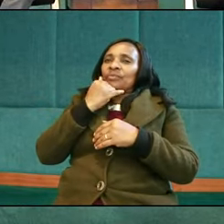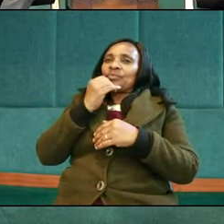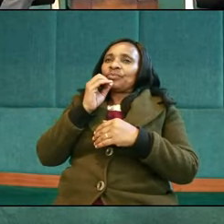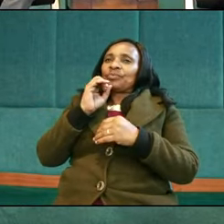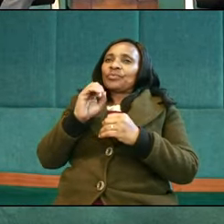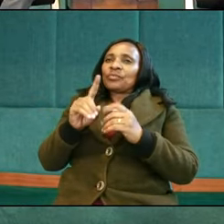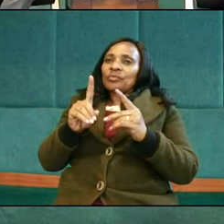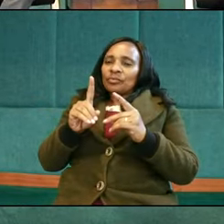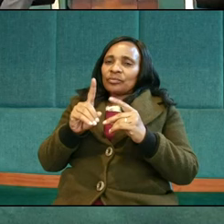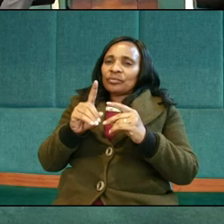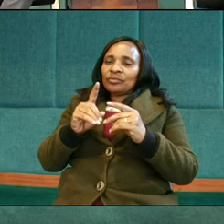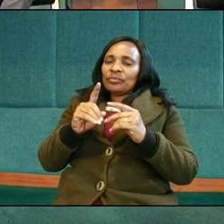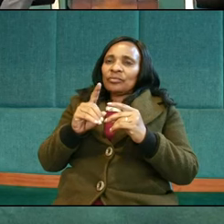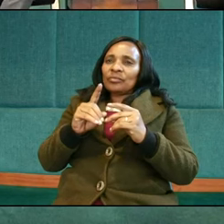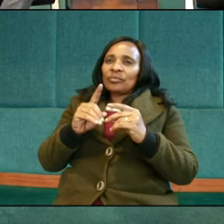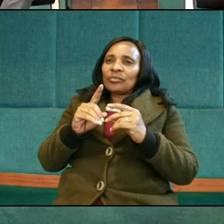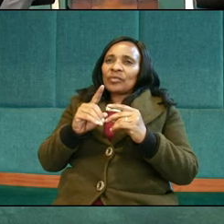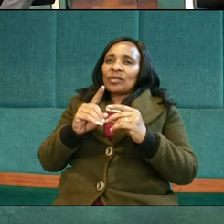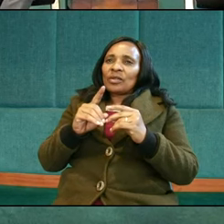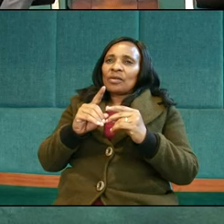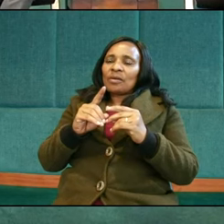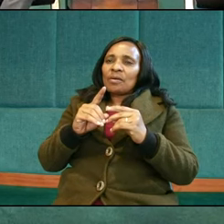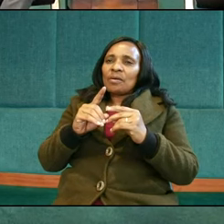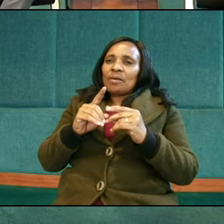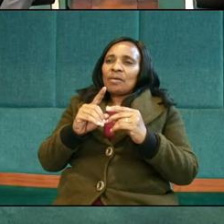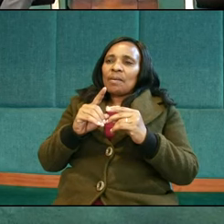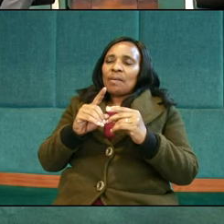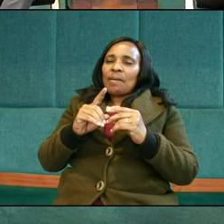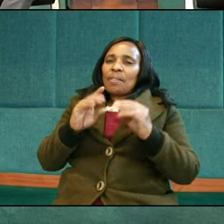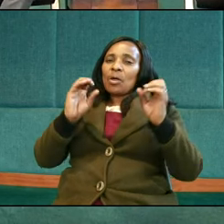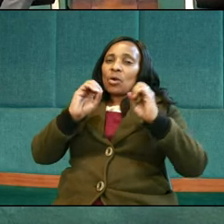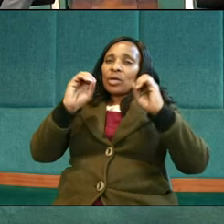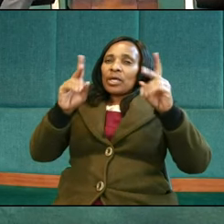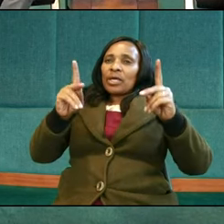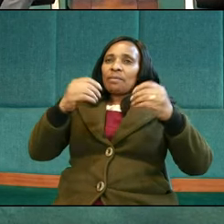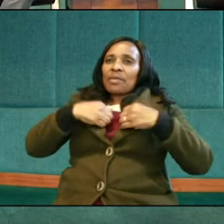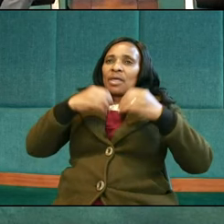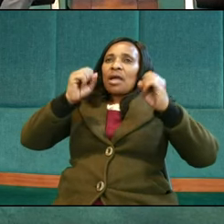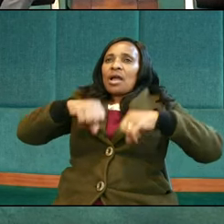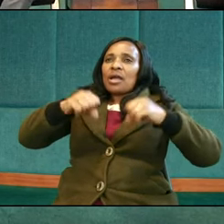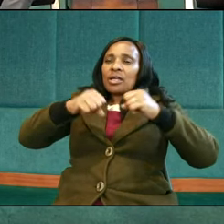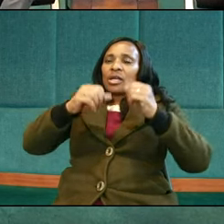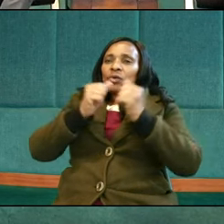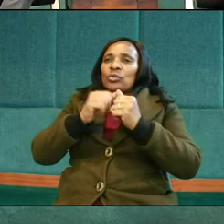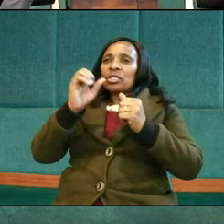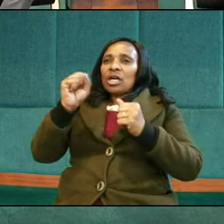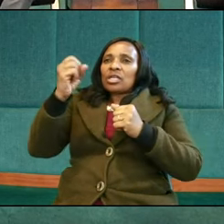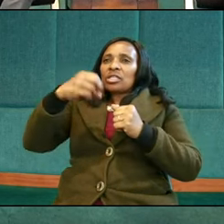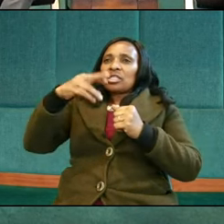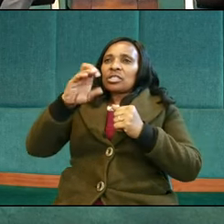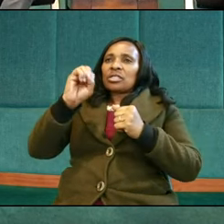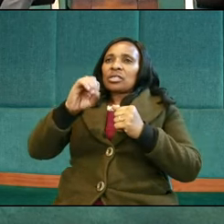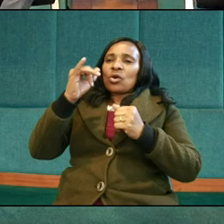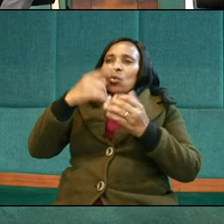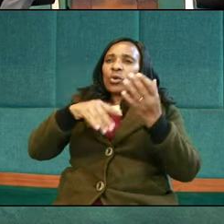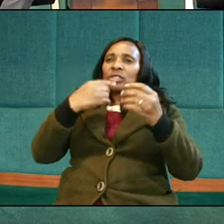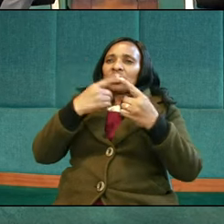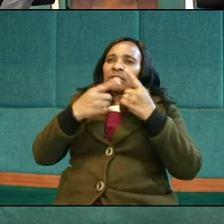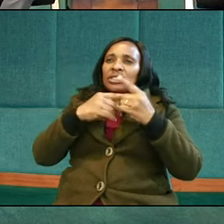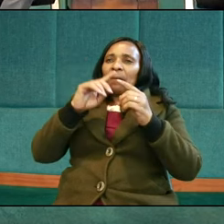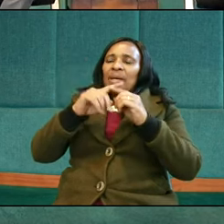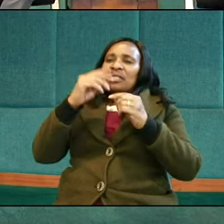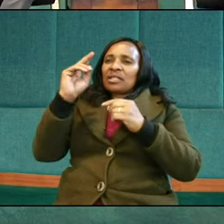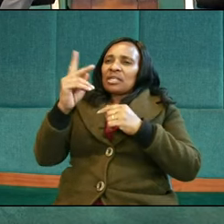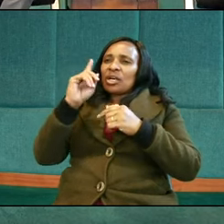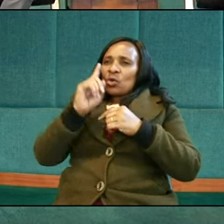Mm-hmm. Salman? Okay, I agree with Ashley on what she says, but the second